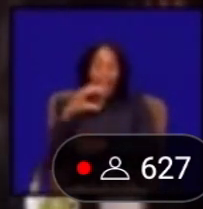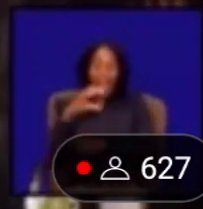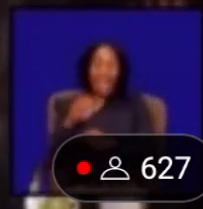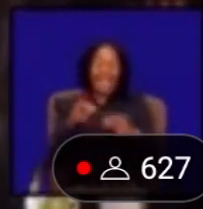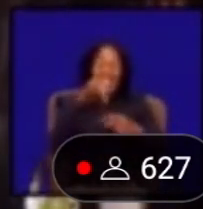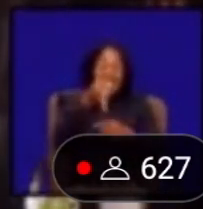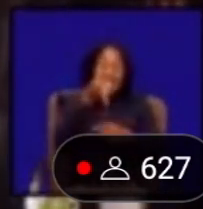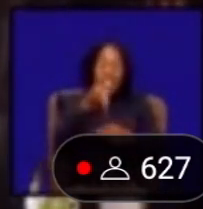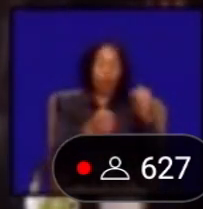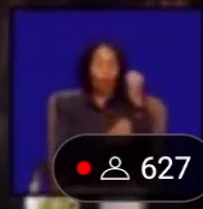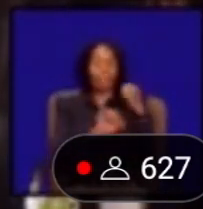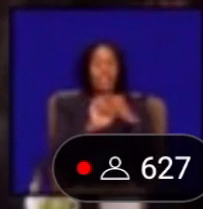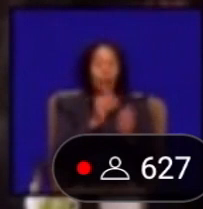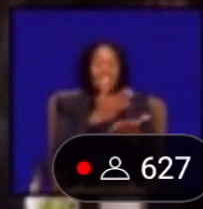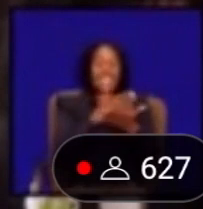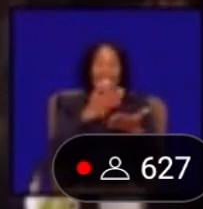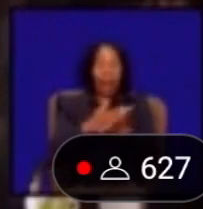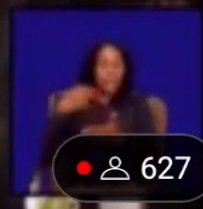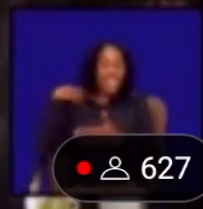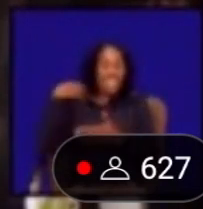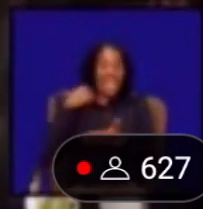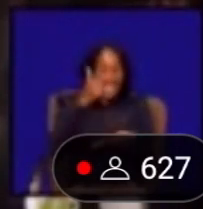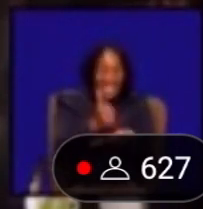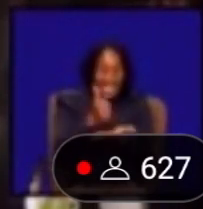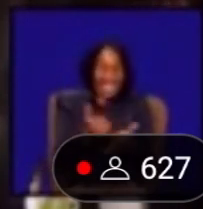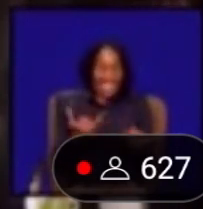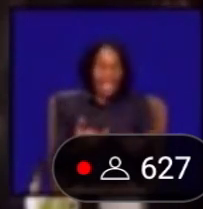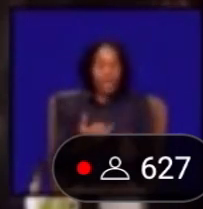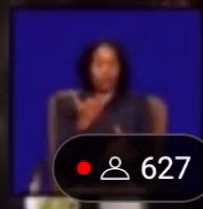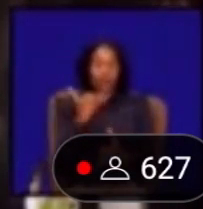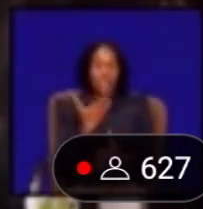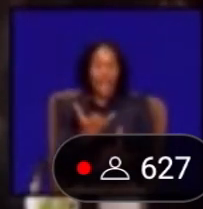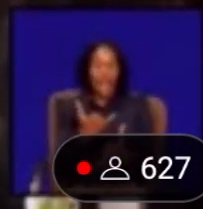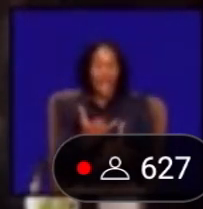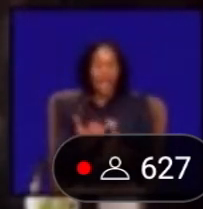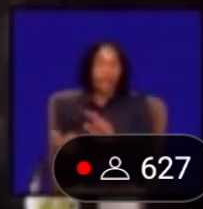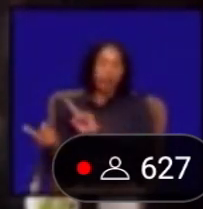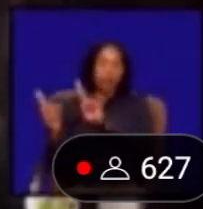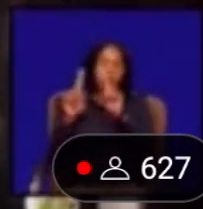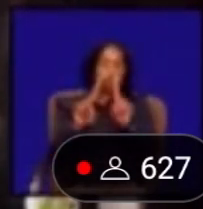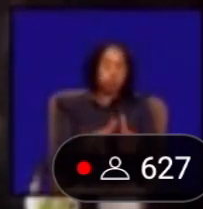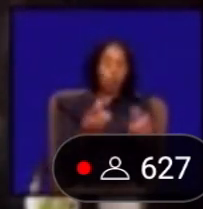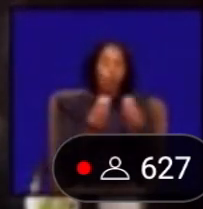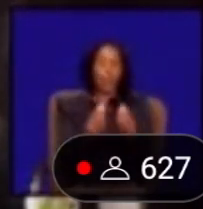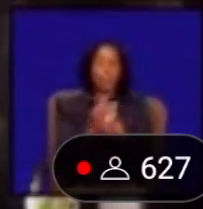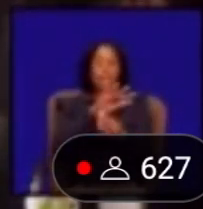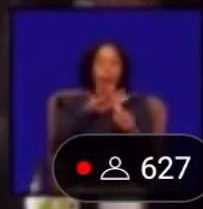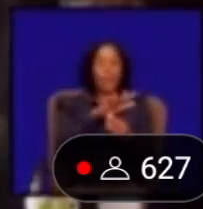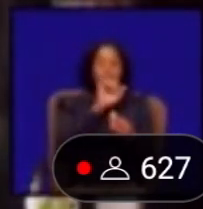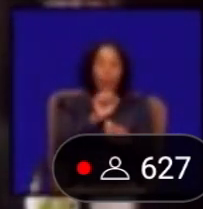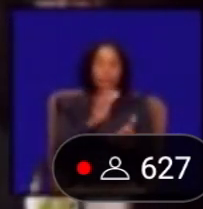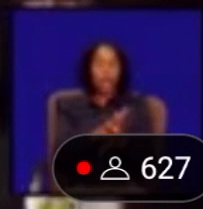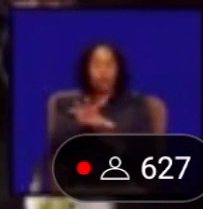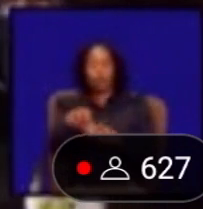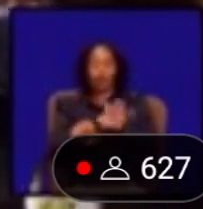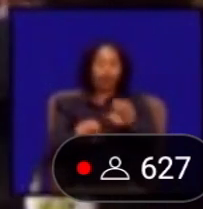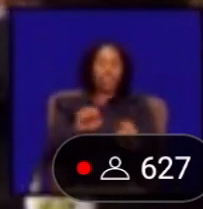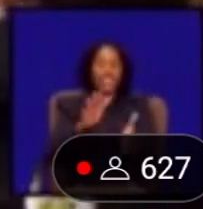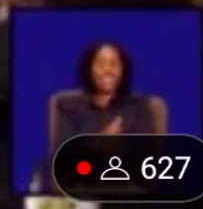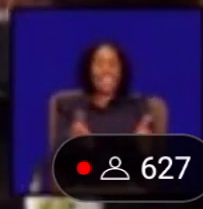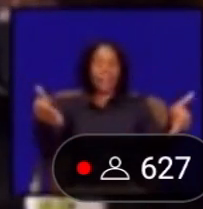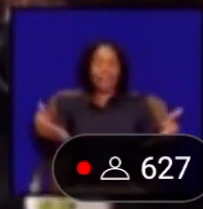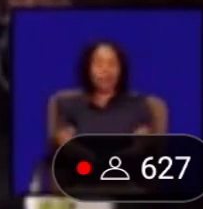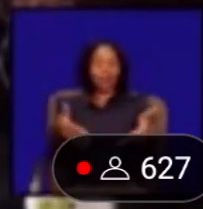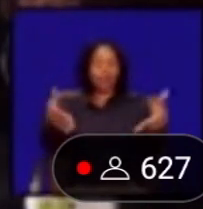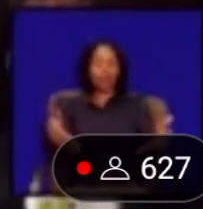ministers seated here today, even front with their own families to go and loot at funerals. Mr. President,